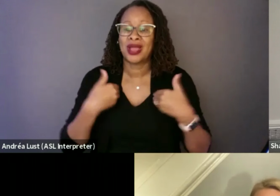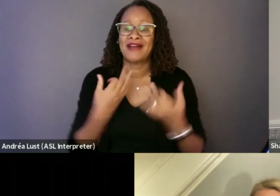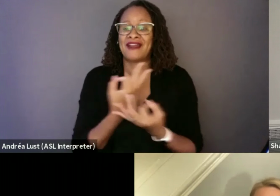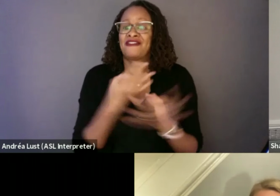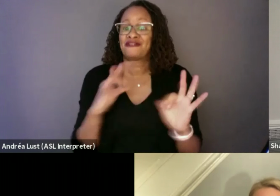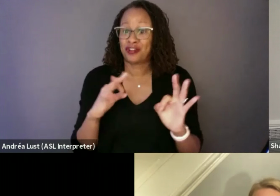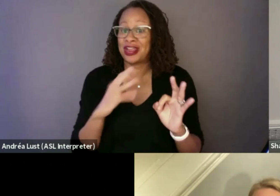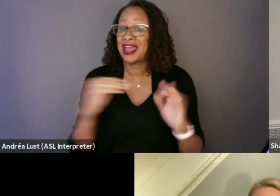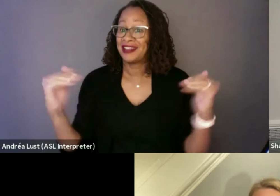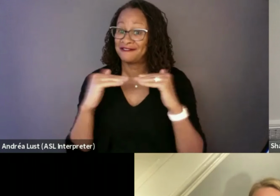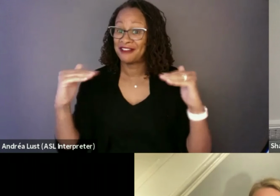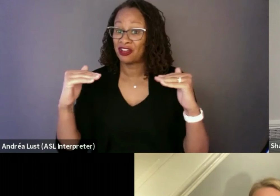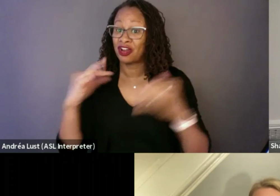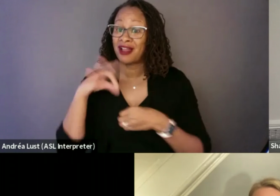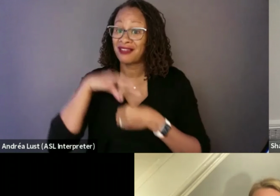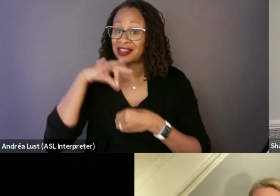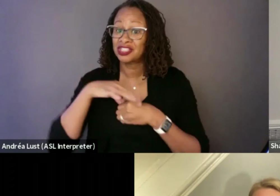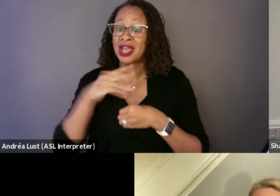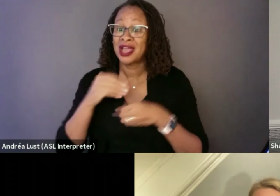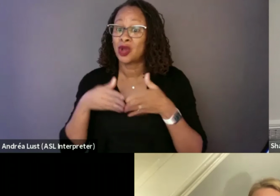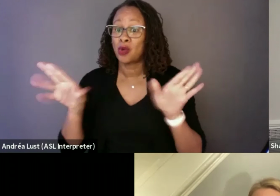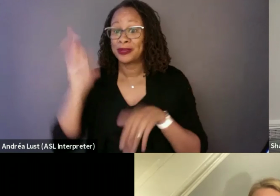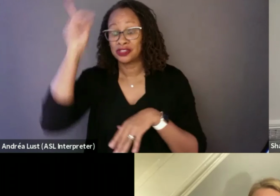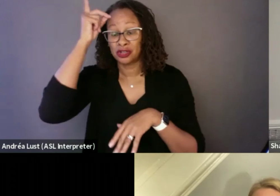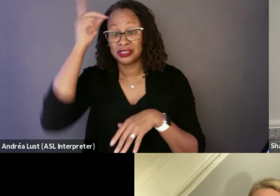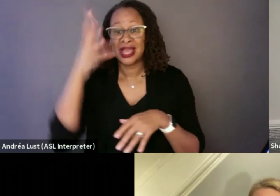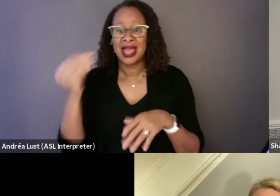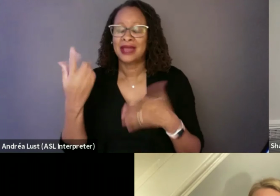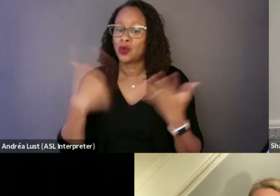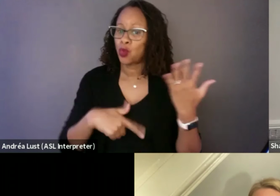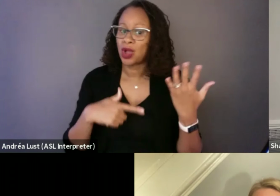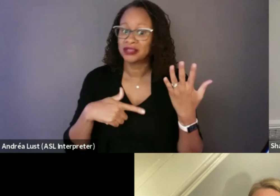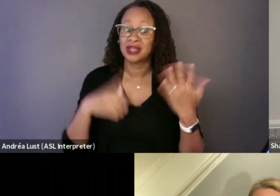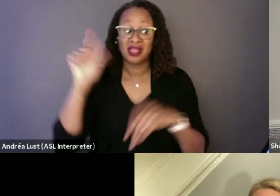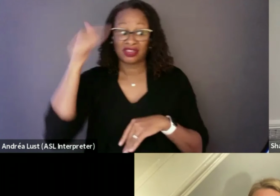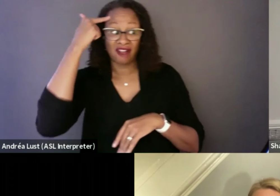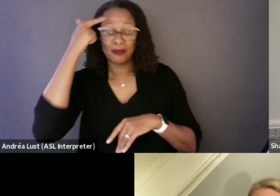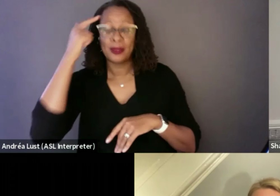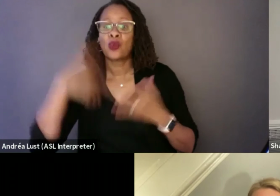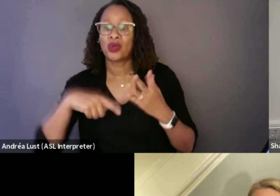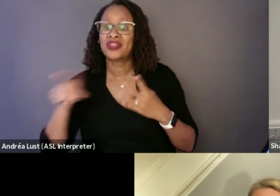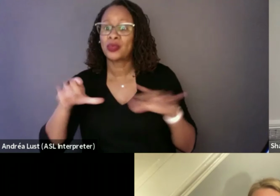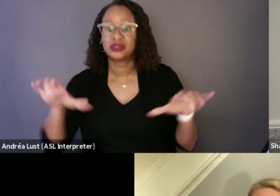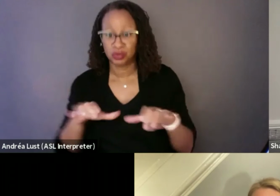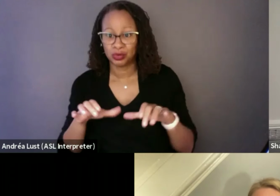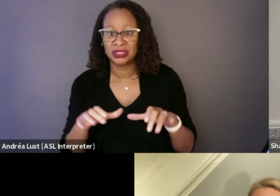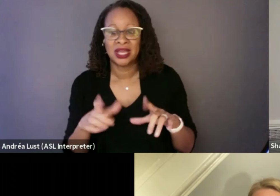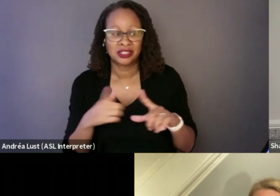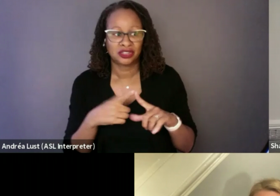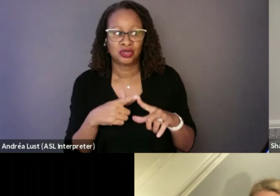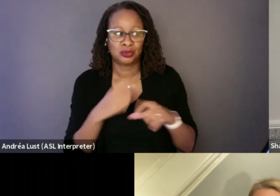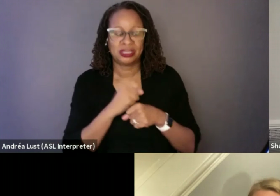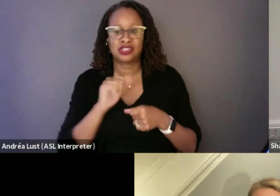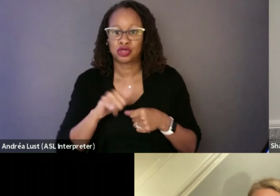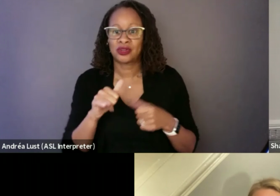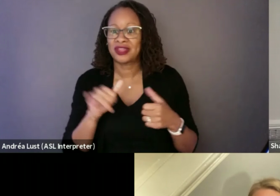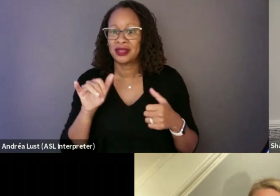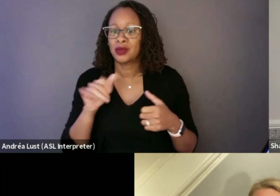a free and fair election and an open democracy, but also the lengths that the government was willing to go to have it go the way that they